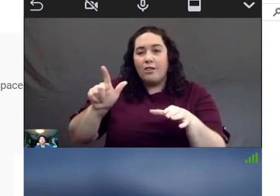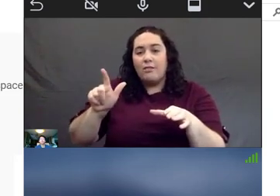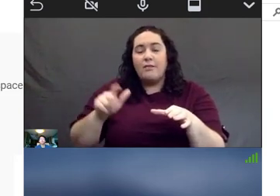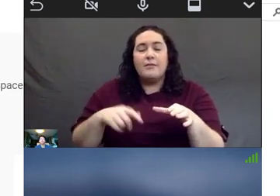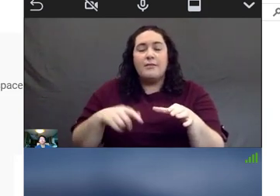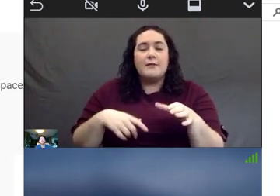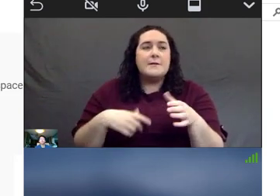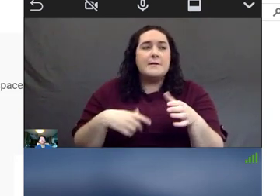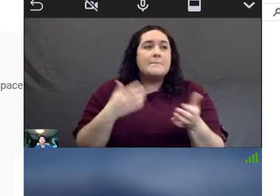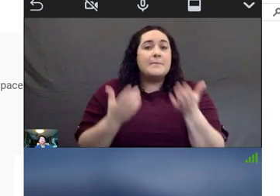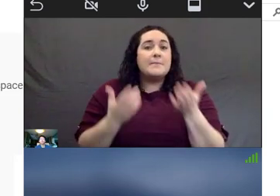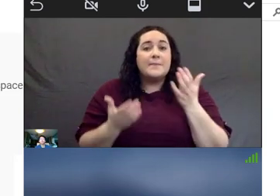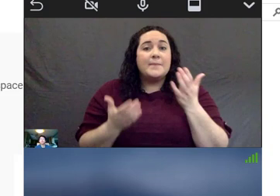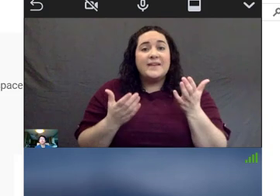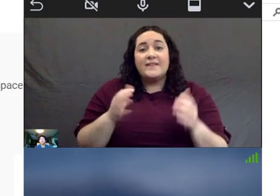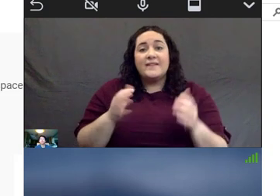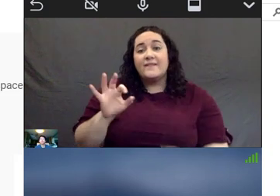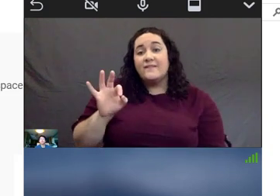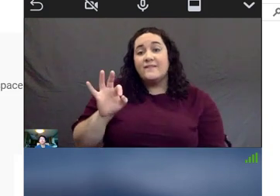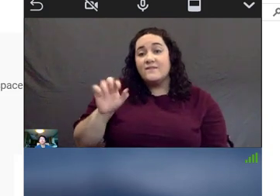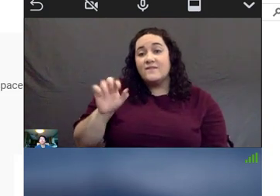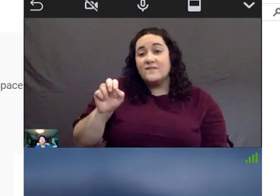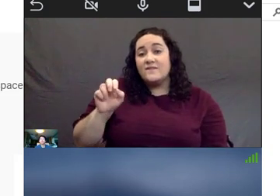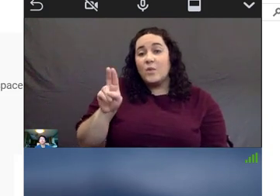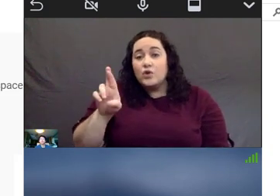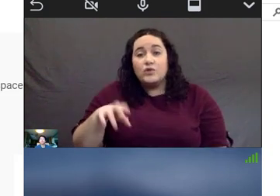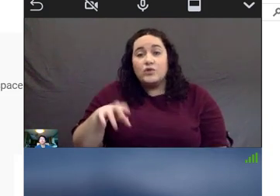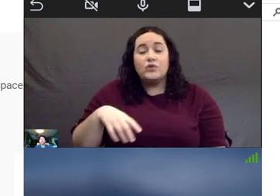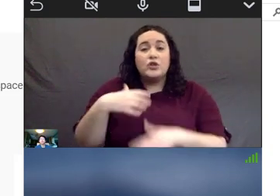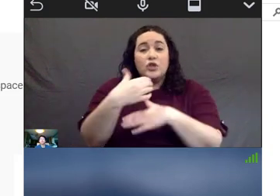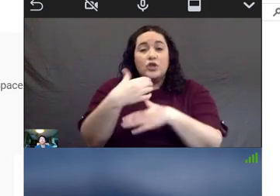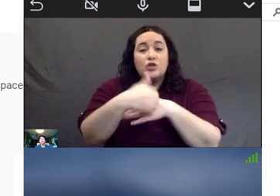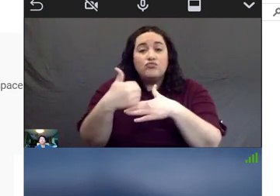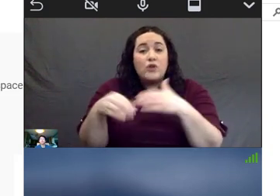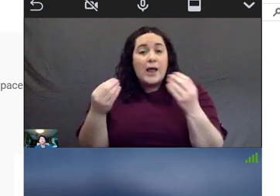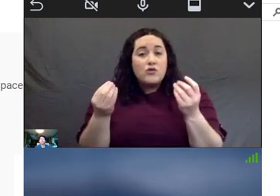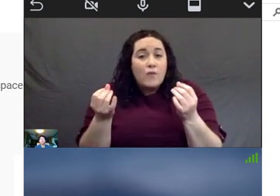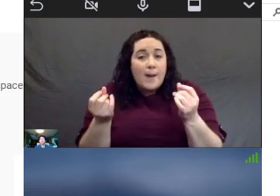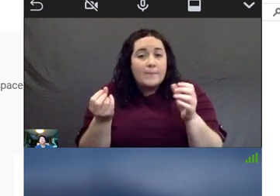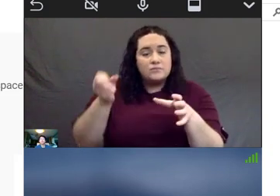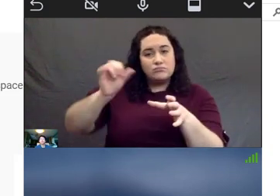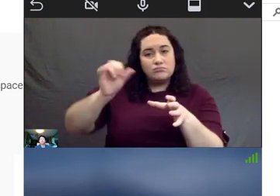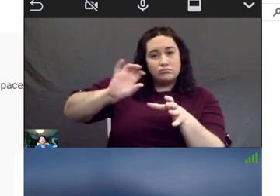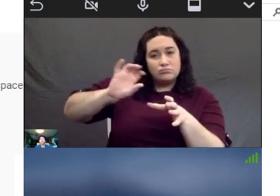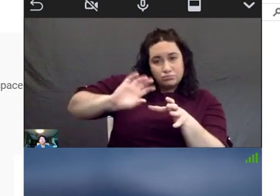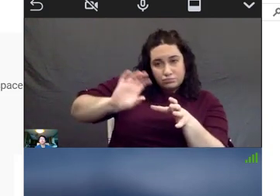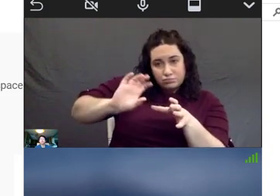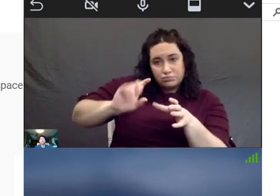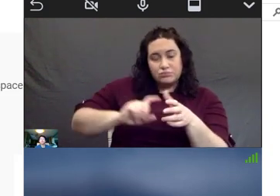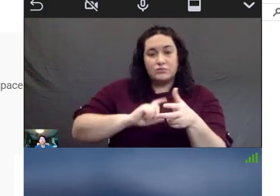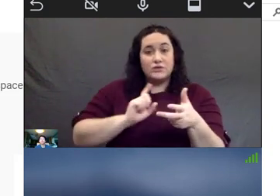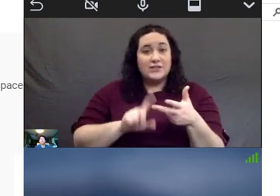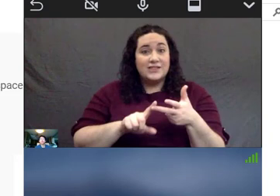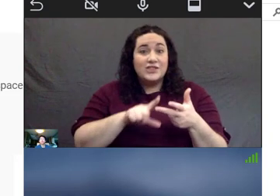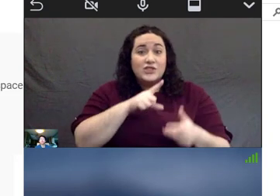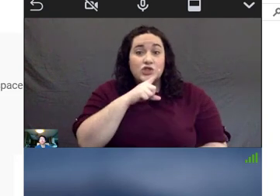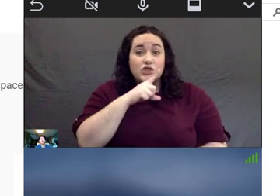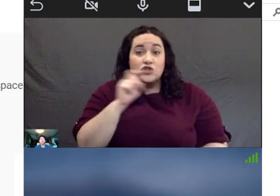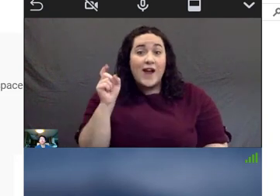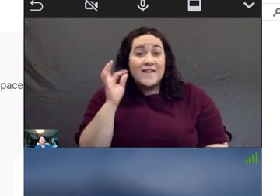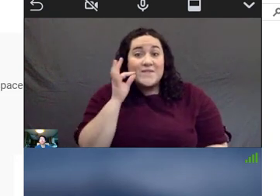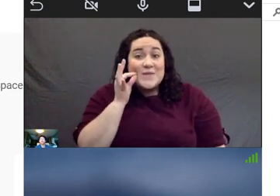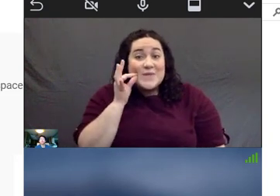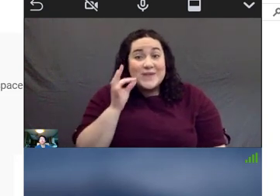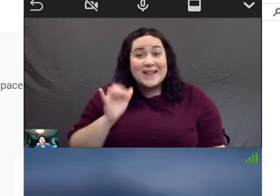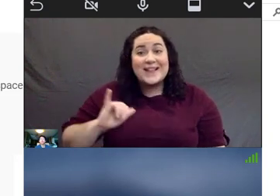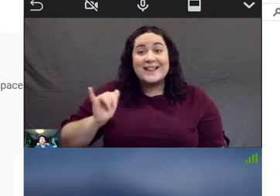breadcrumbs. And then I like to, we didn't have them right now, but I also like to put some dried fruit in there. So if you have like dried cranberries or dried apricots,